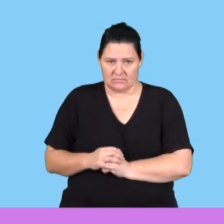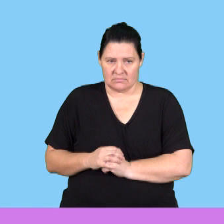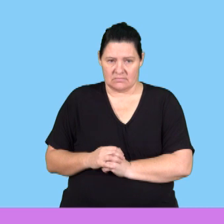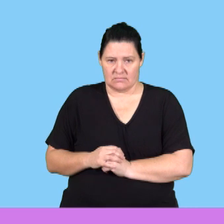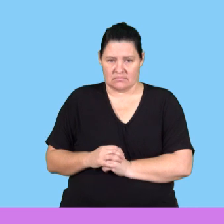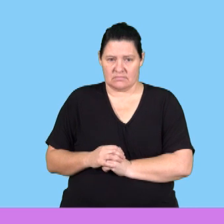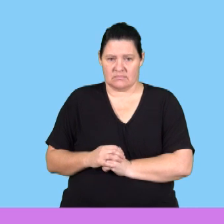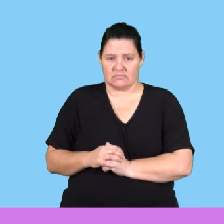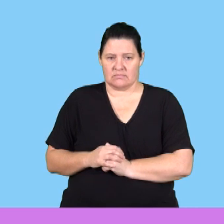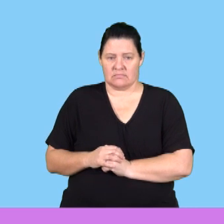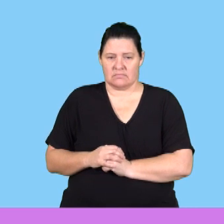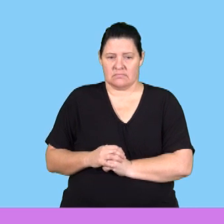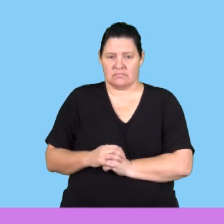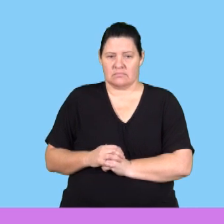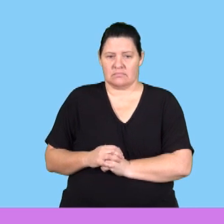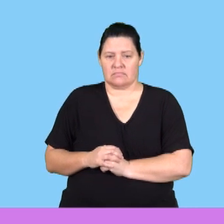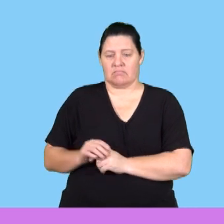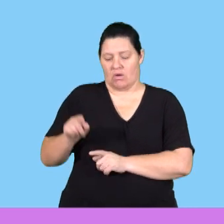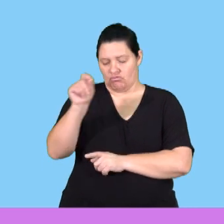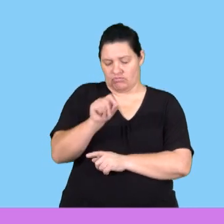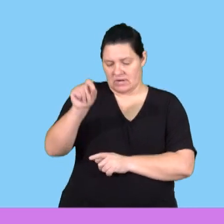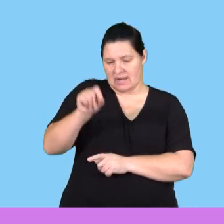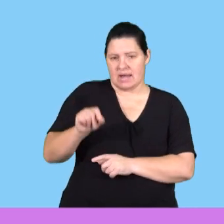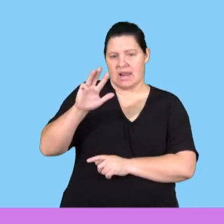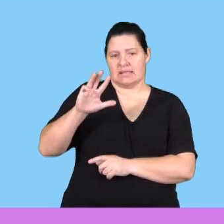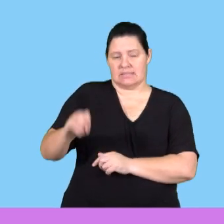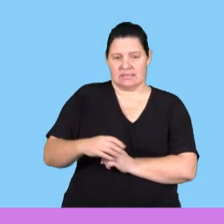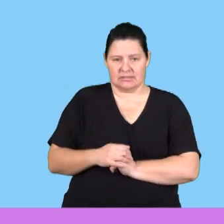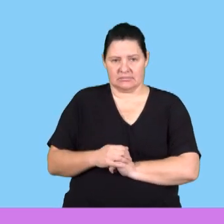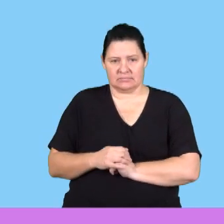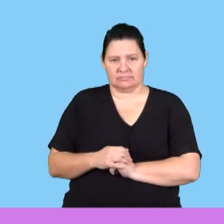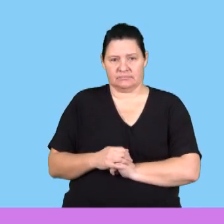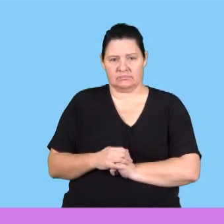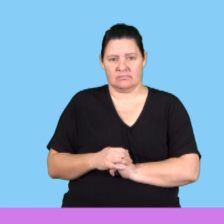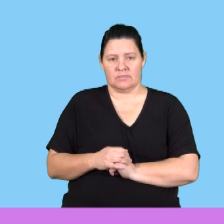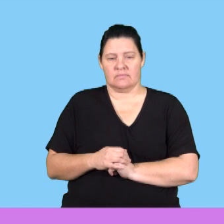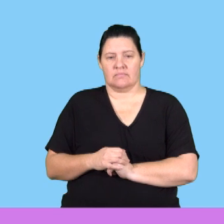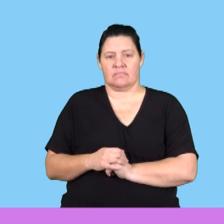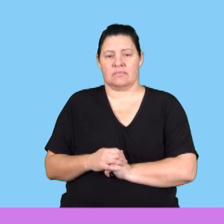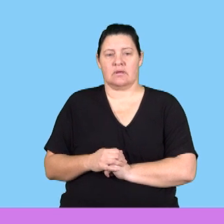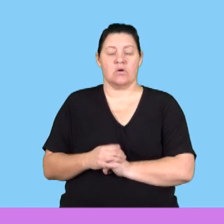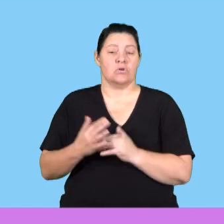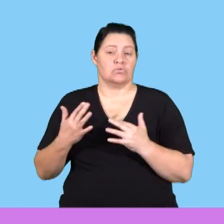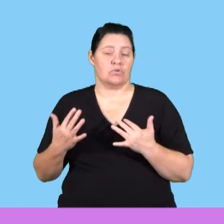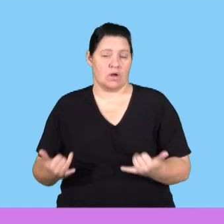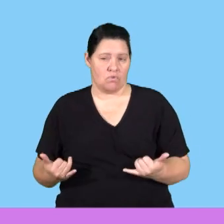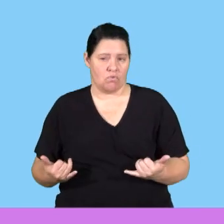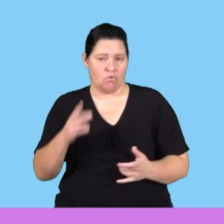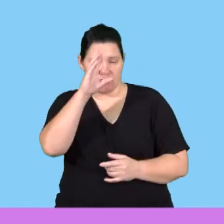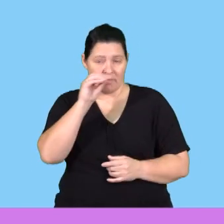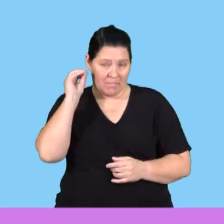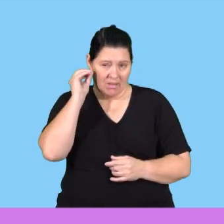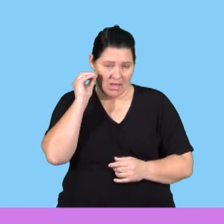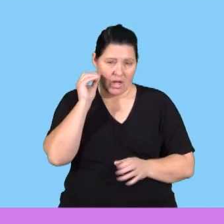indicate here that this is quartile 3, and I'll write it down. Quartile 3 is 90. Okay,